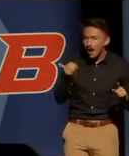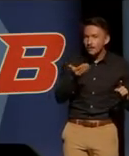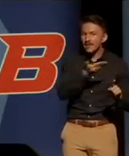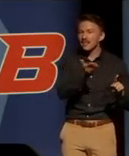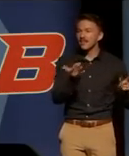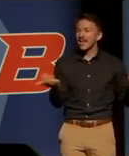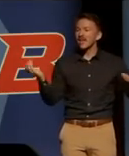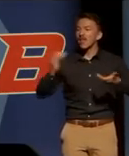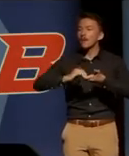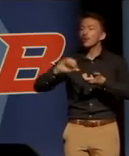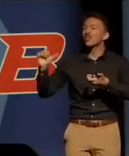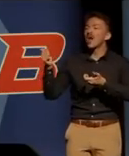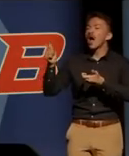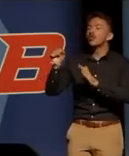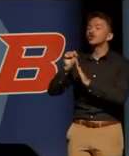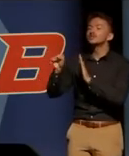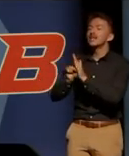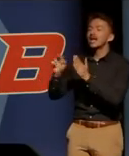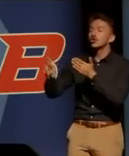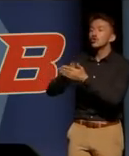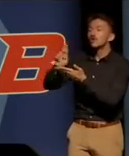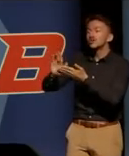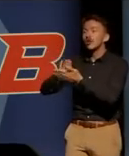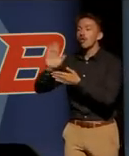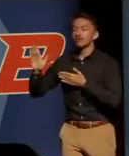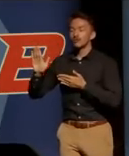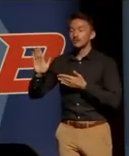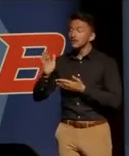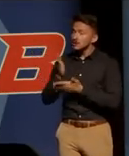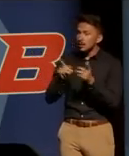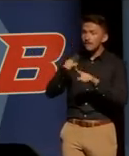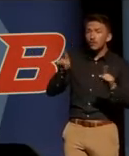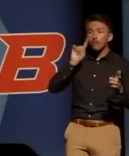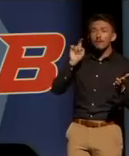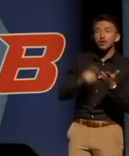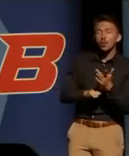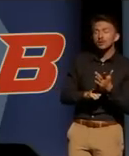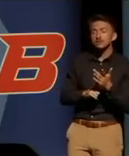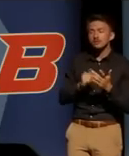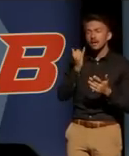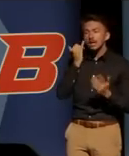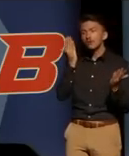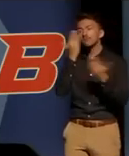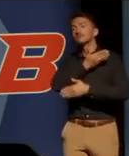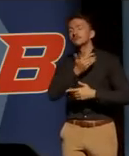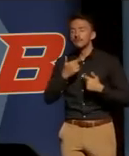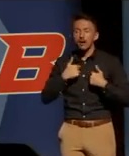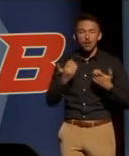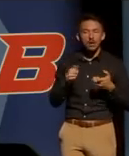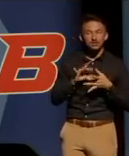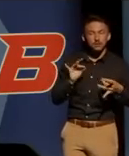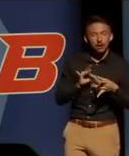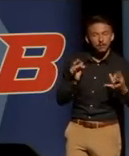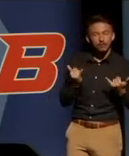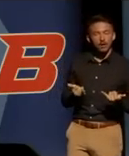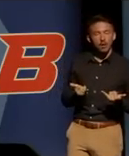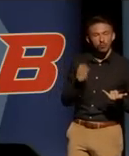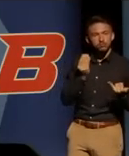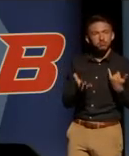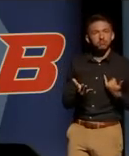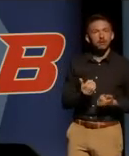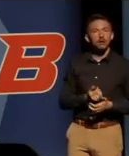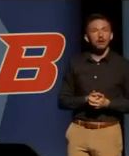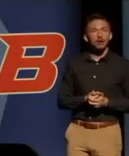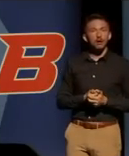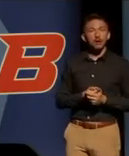state, and some of you may have seen this, but you may not have, and I want to share it with you. We recognized that